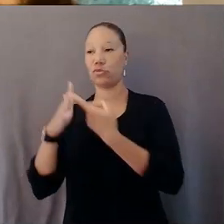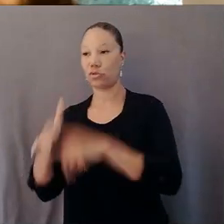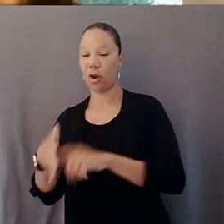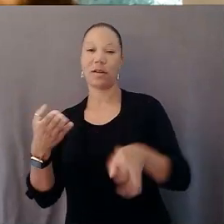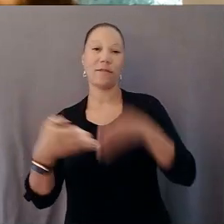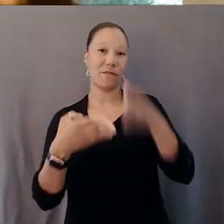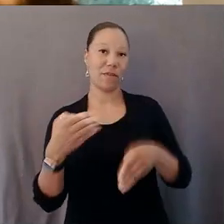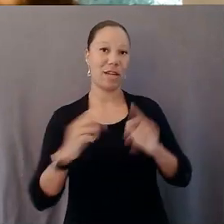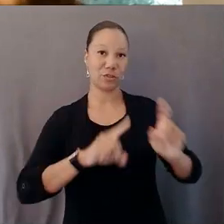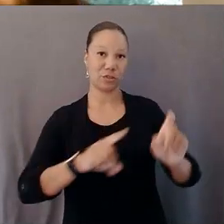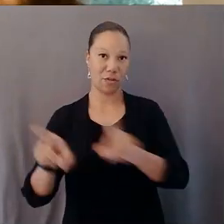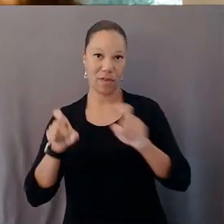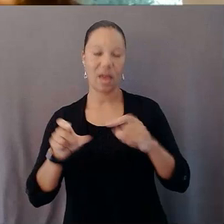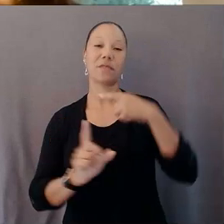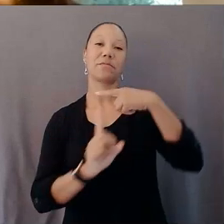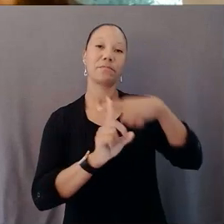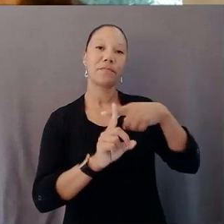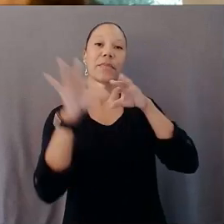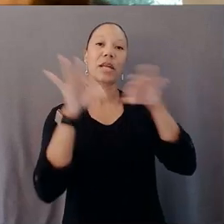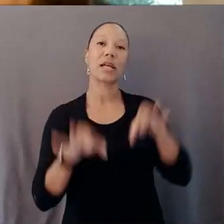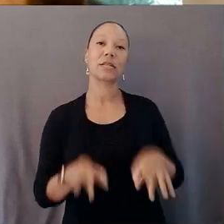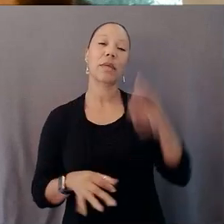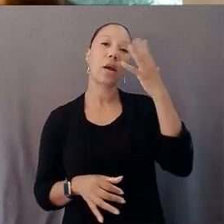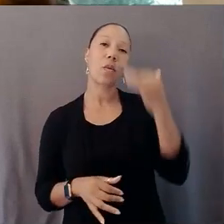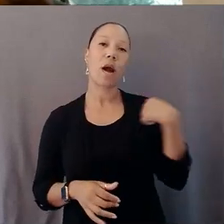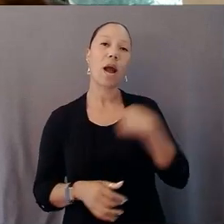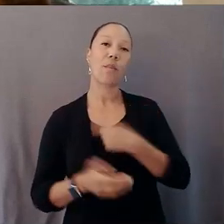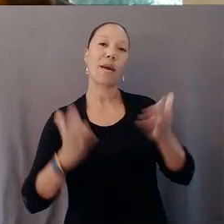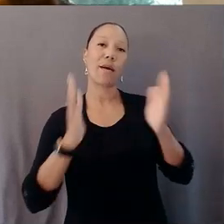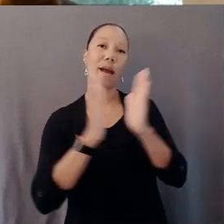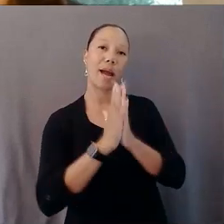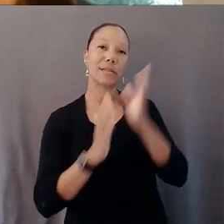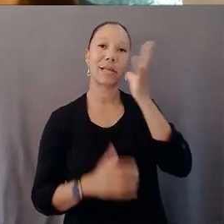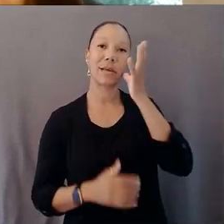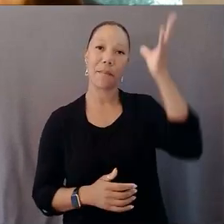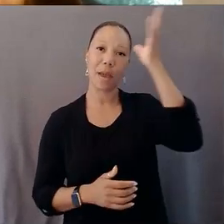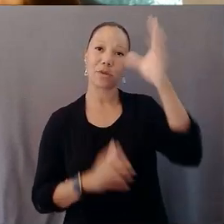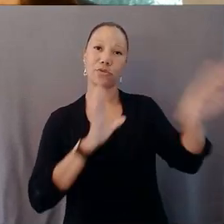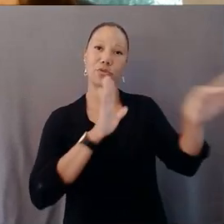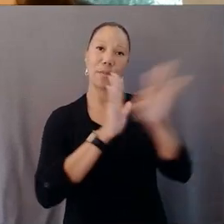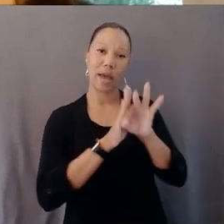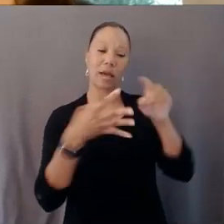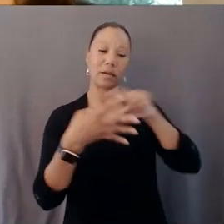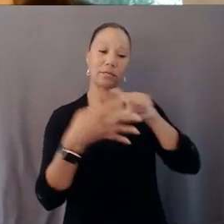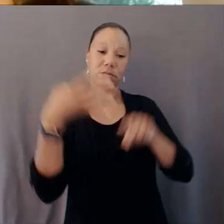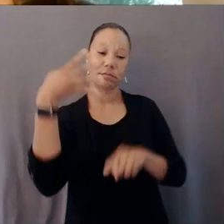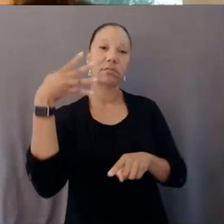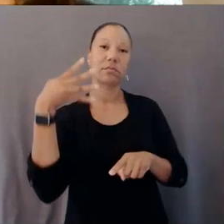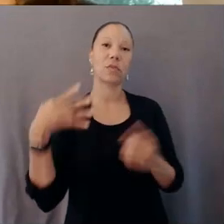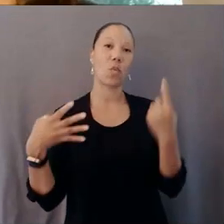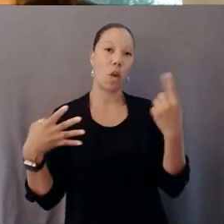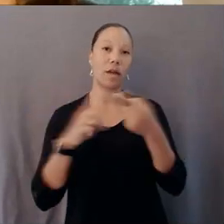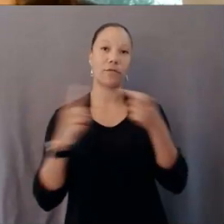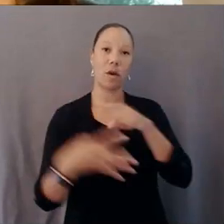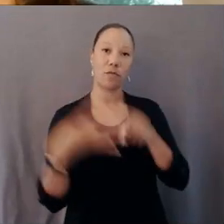survey, as well as explain why we're asking for parents to choose one of those 4 preferences. Yeah, that's right.